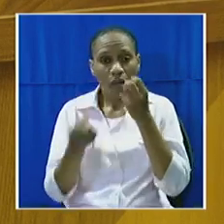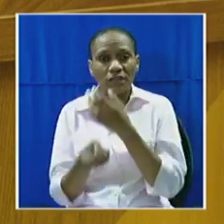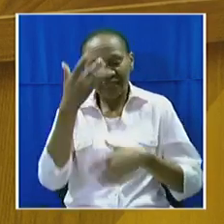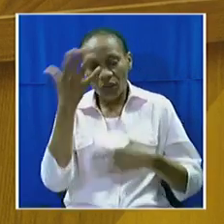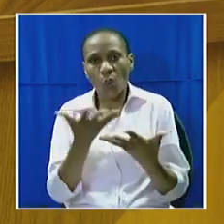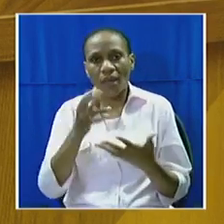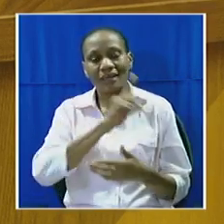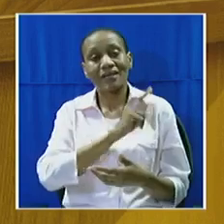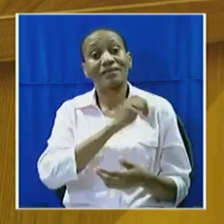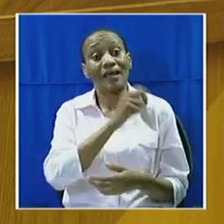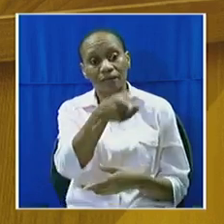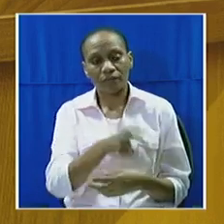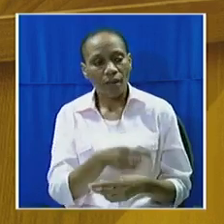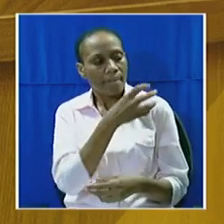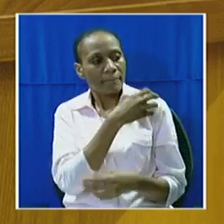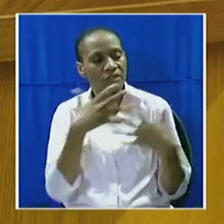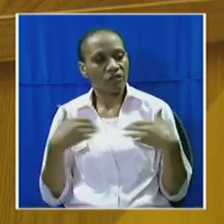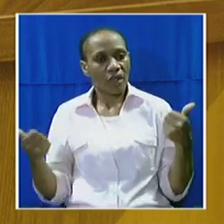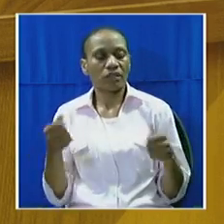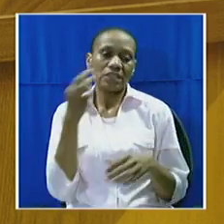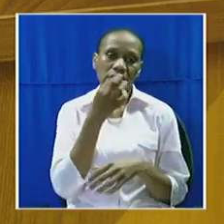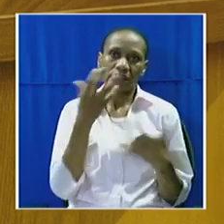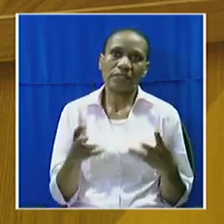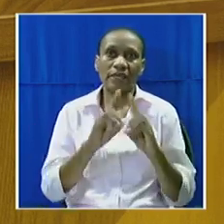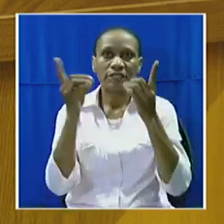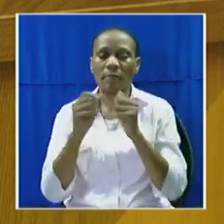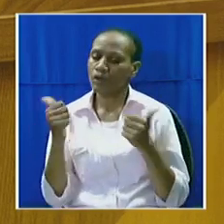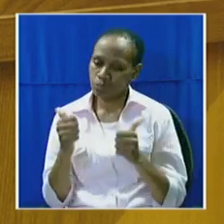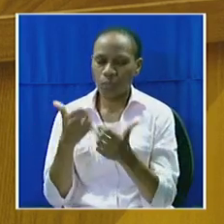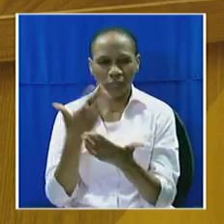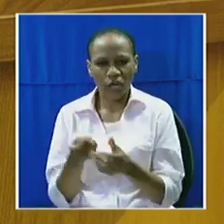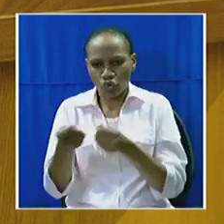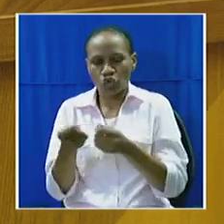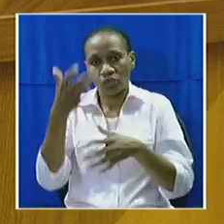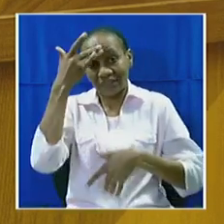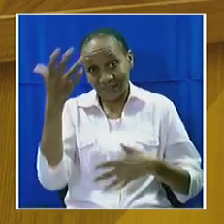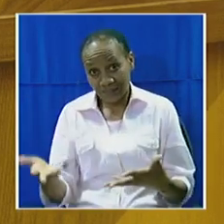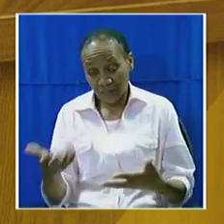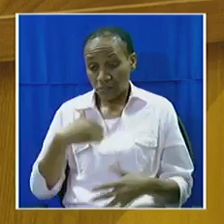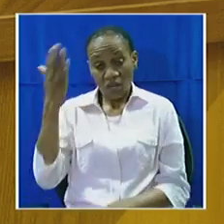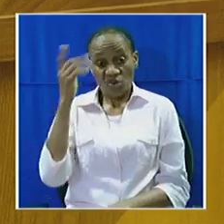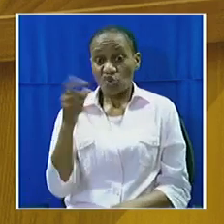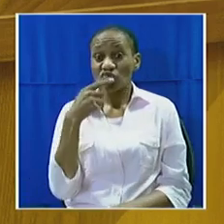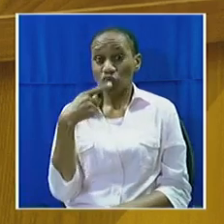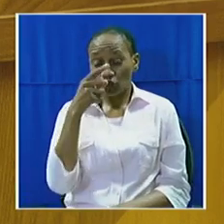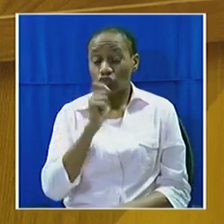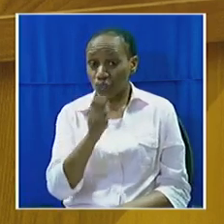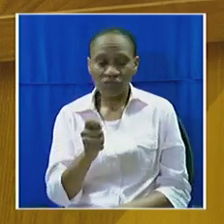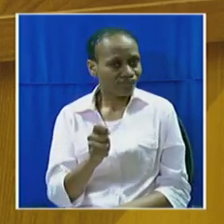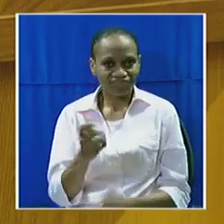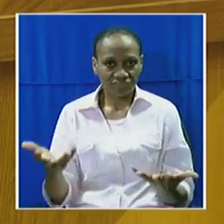Minister Mzweli Kize is adamant that the Department of Health is ready to tackle the virus. We know that this is not the truth, as